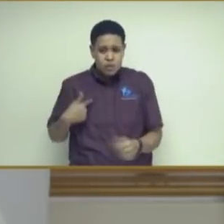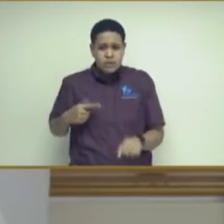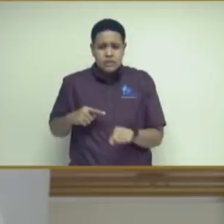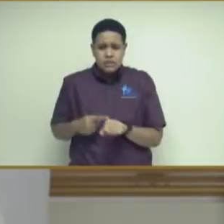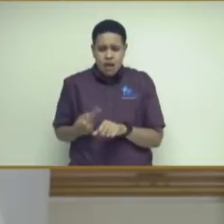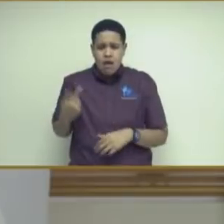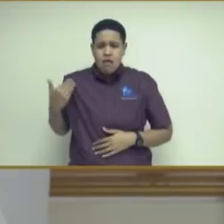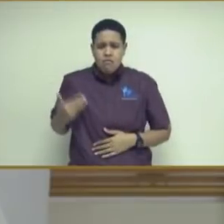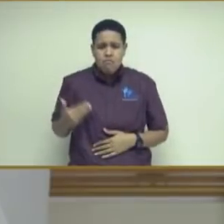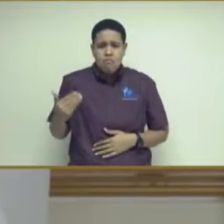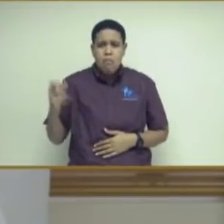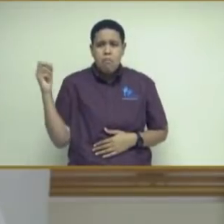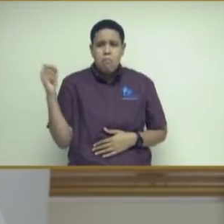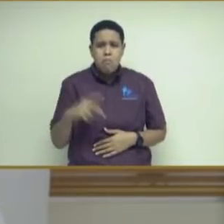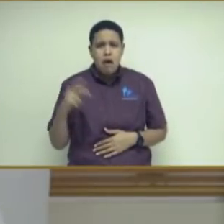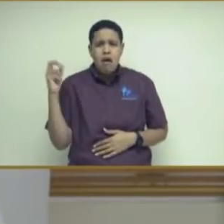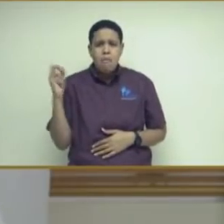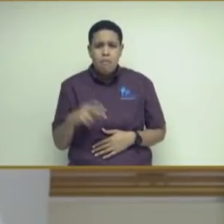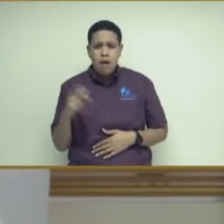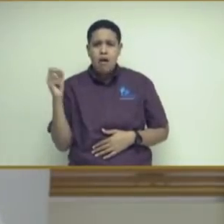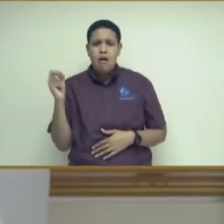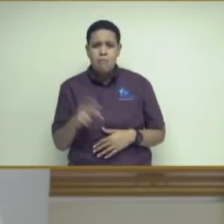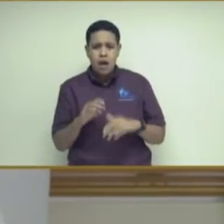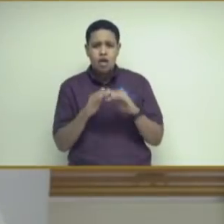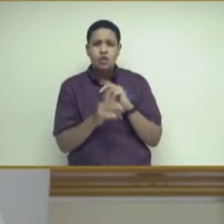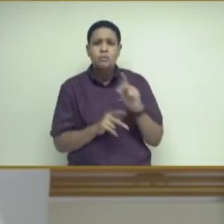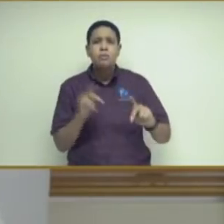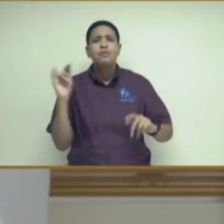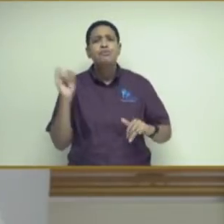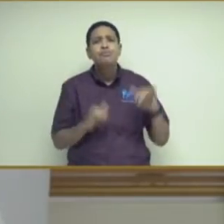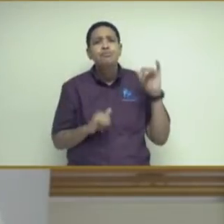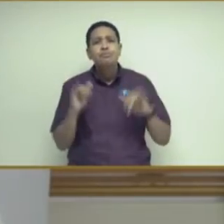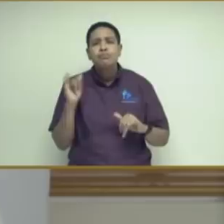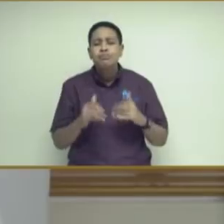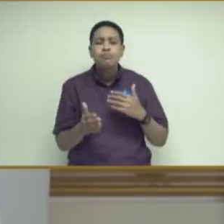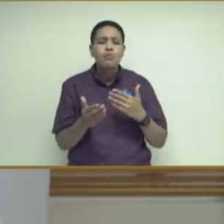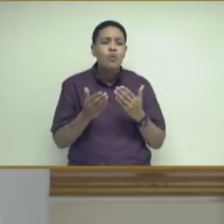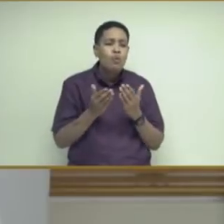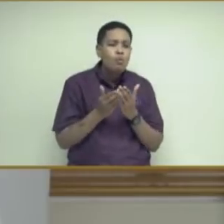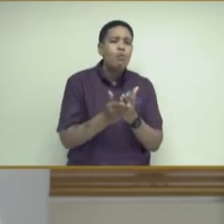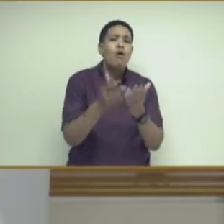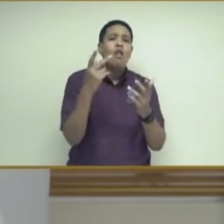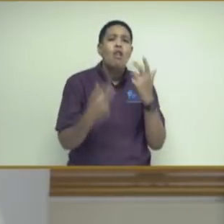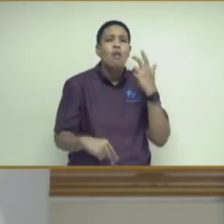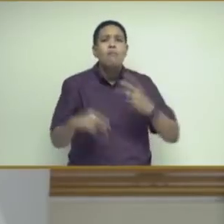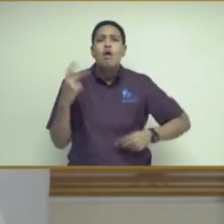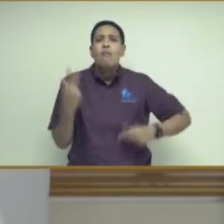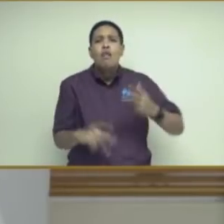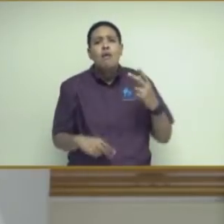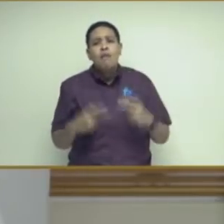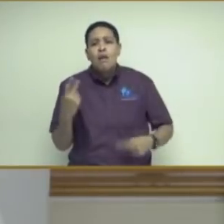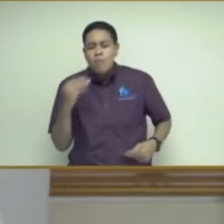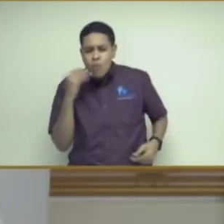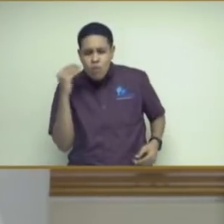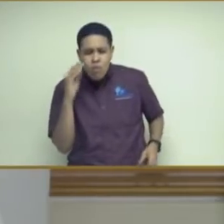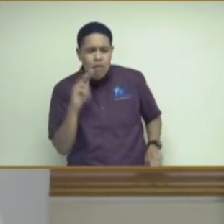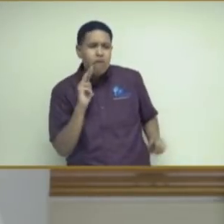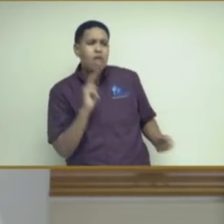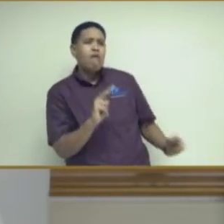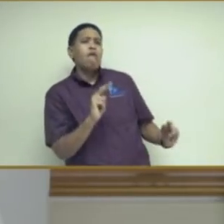to repatriate our Jamaicans, whether from cruise ships or otherwise, we have